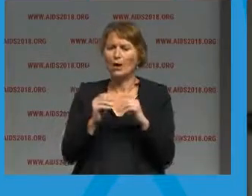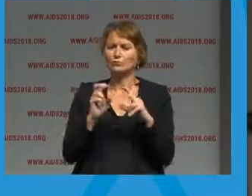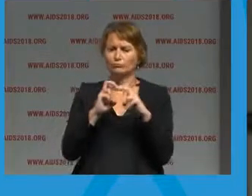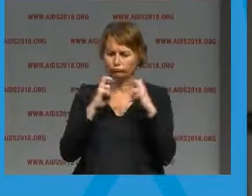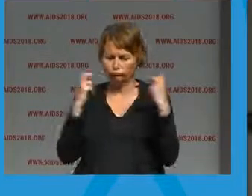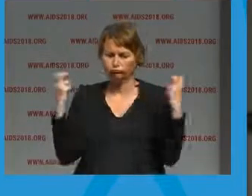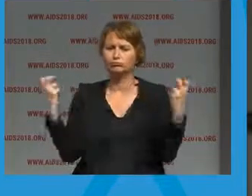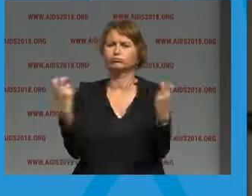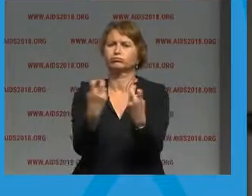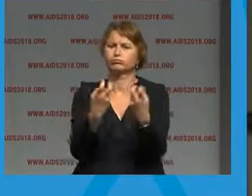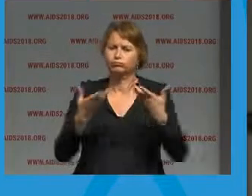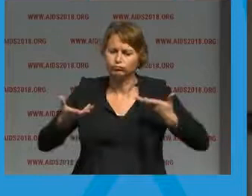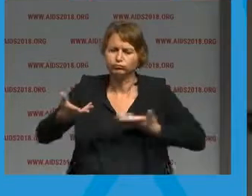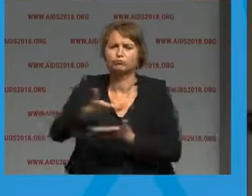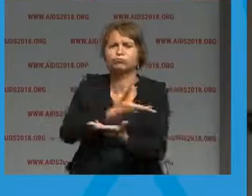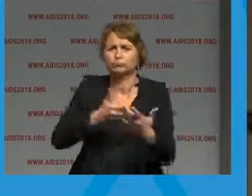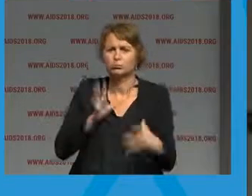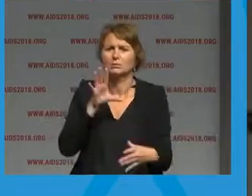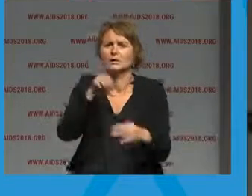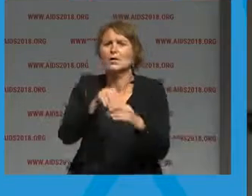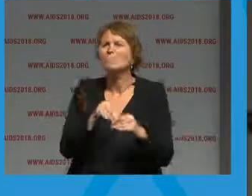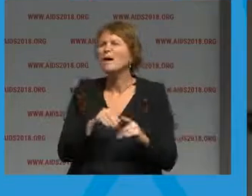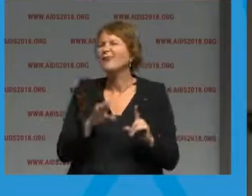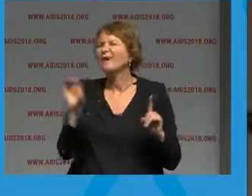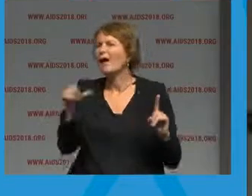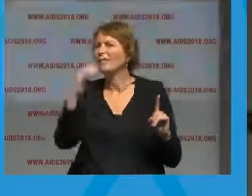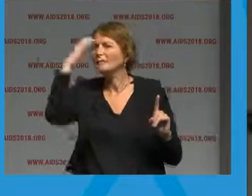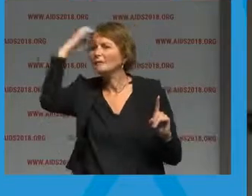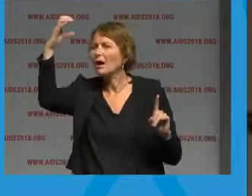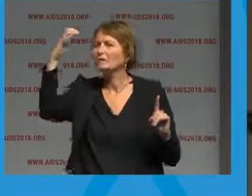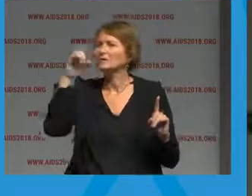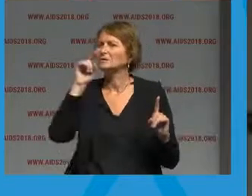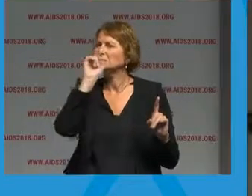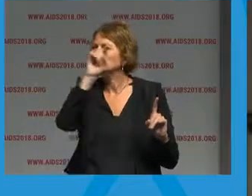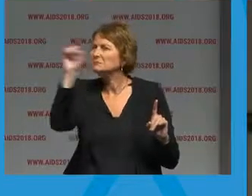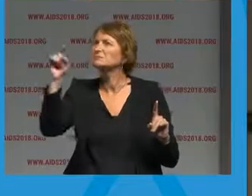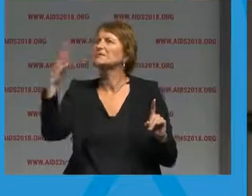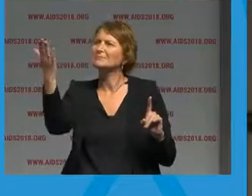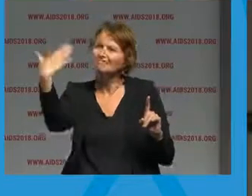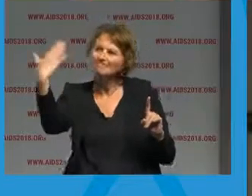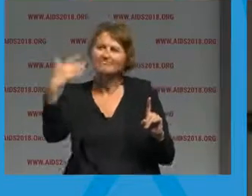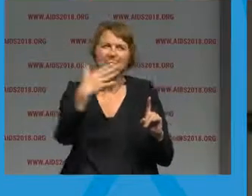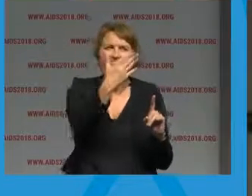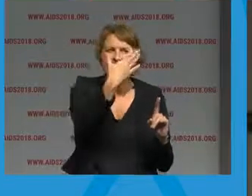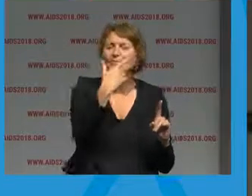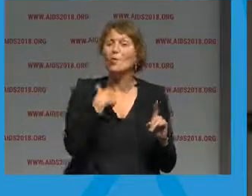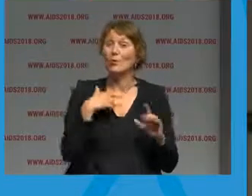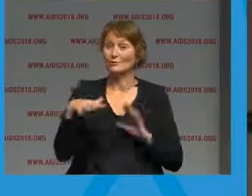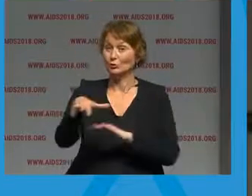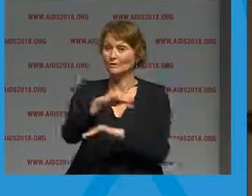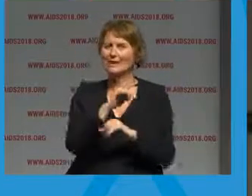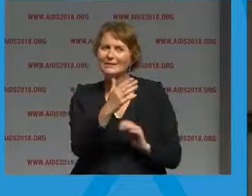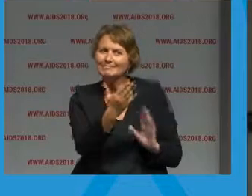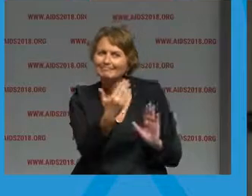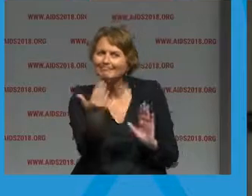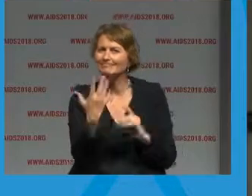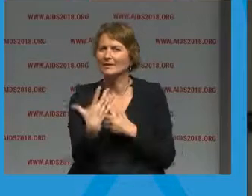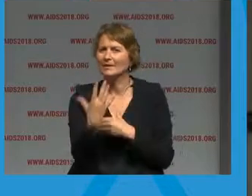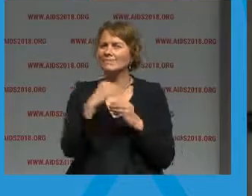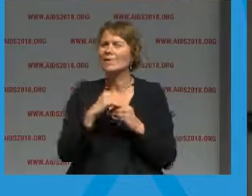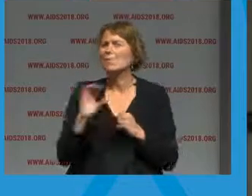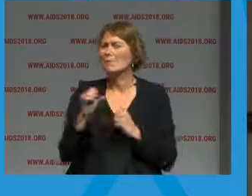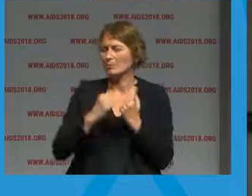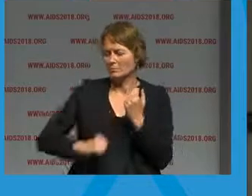We're just hoping and calling on all the other government and other civil society and just other people who can support us to ensure the